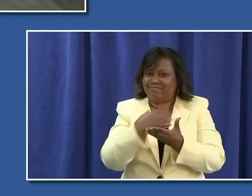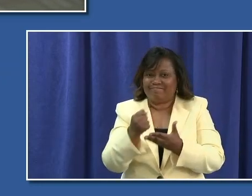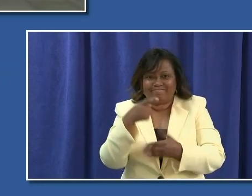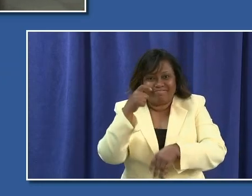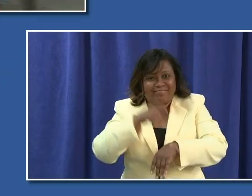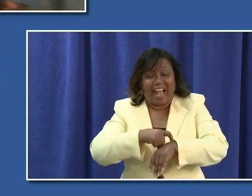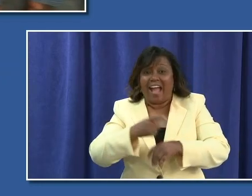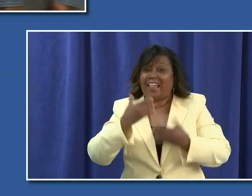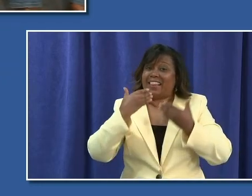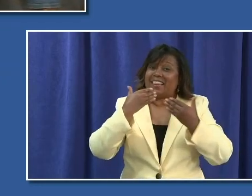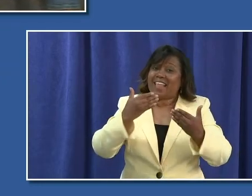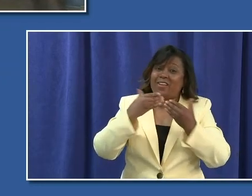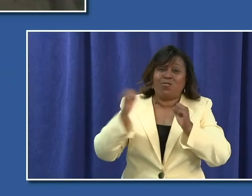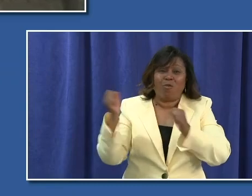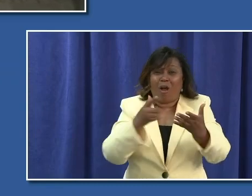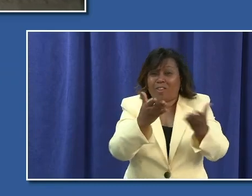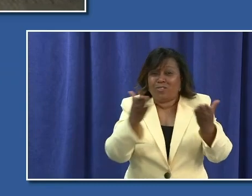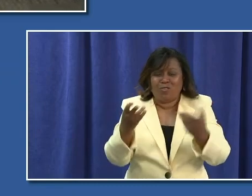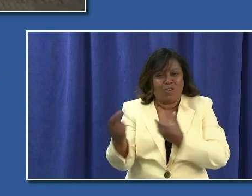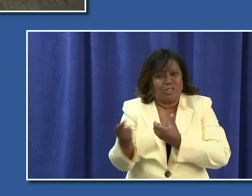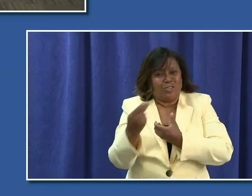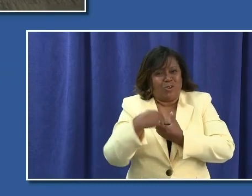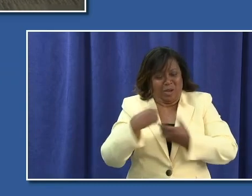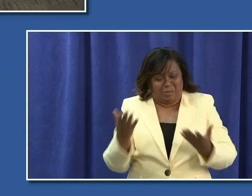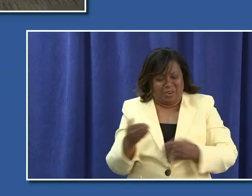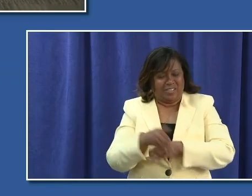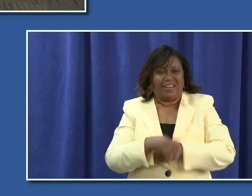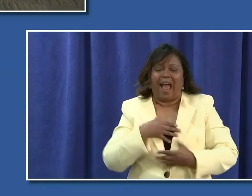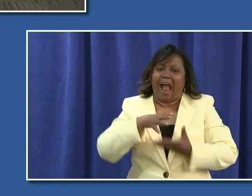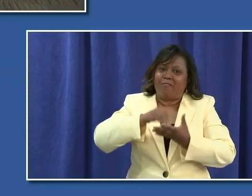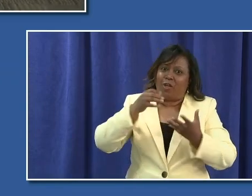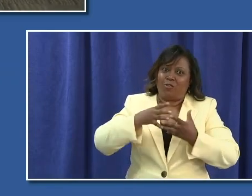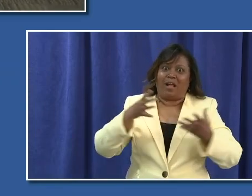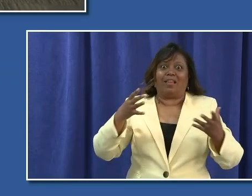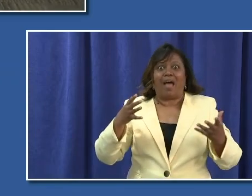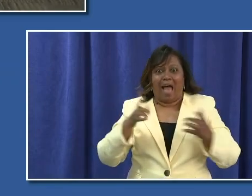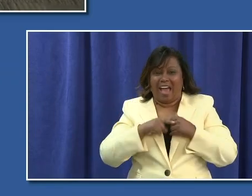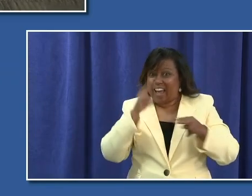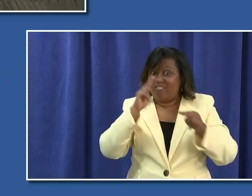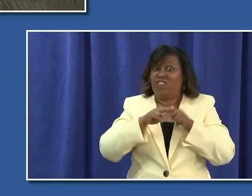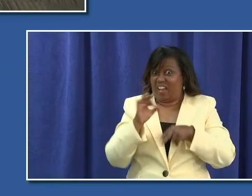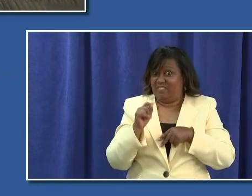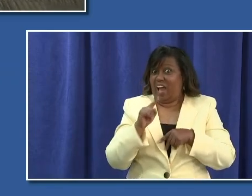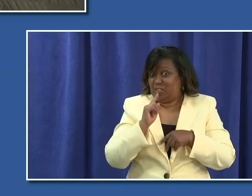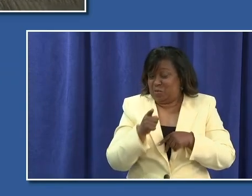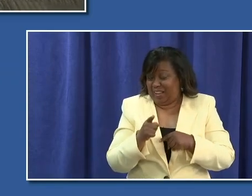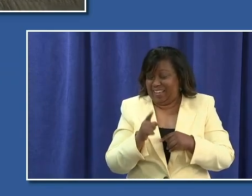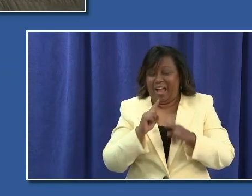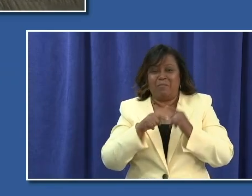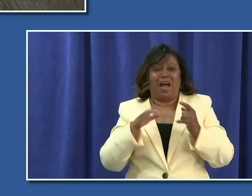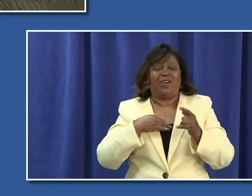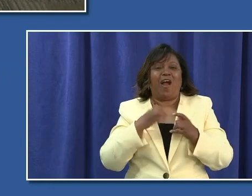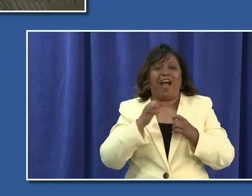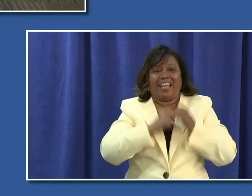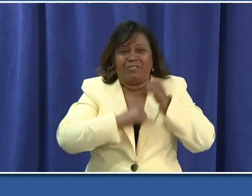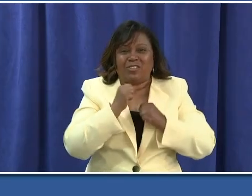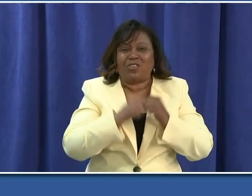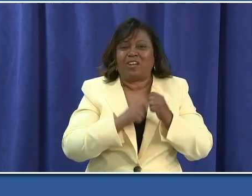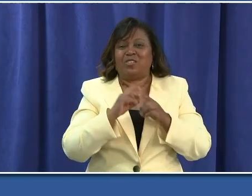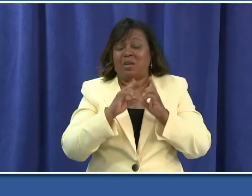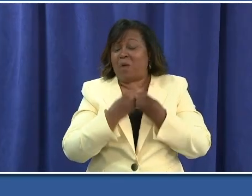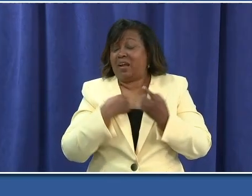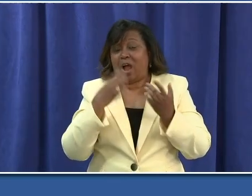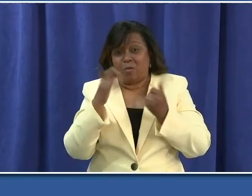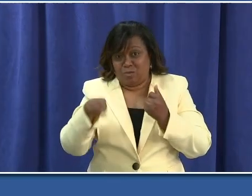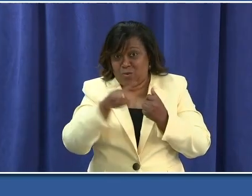time. Thank you to all of you for joining me here tonight. I've learned a lot of fun facts, actually, around our infrastructure departments, and I